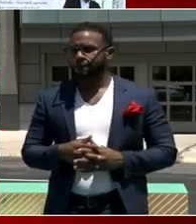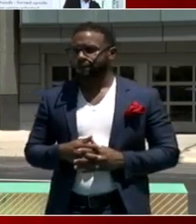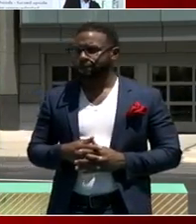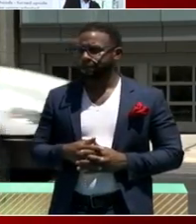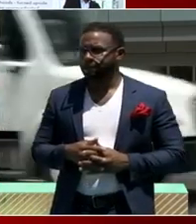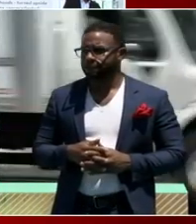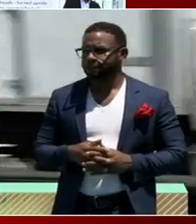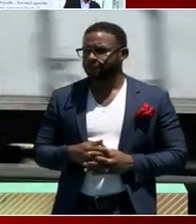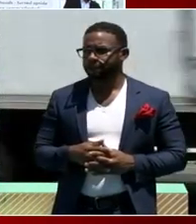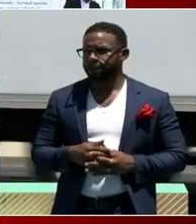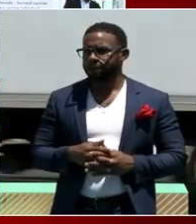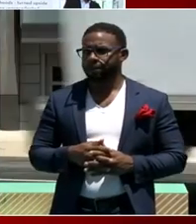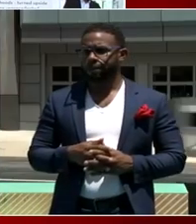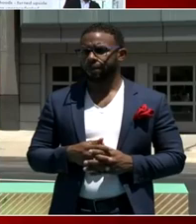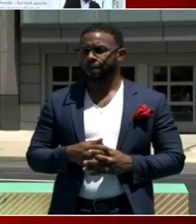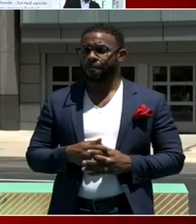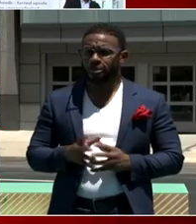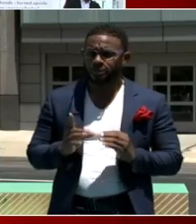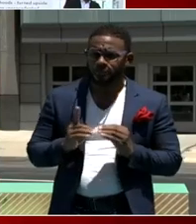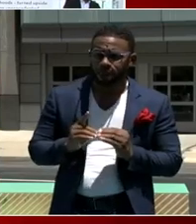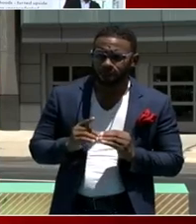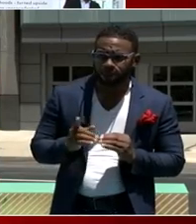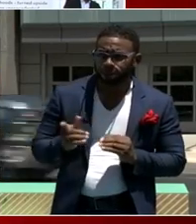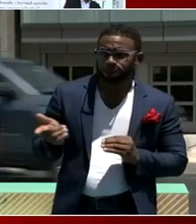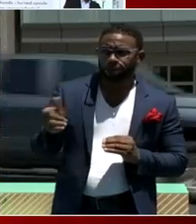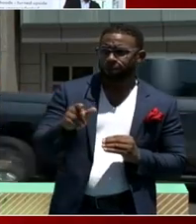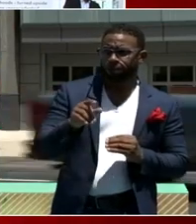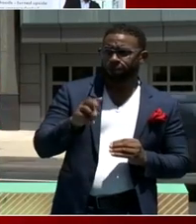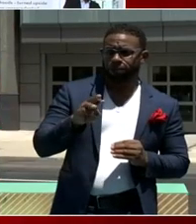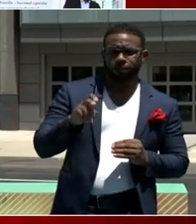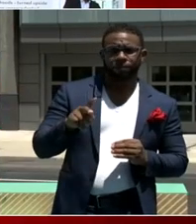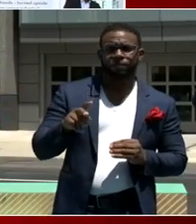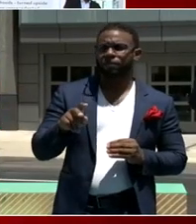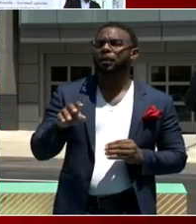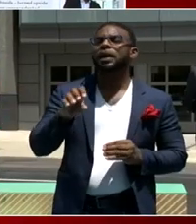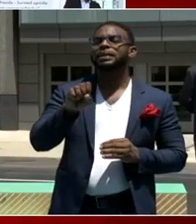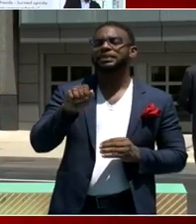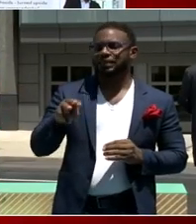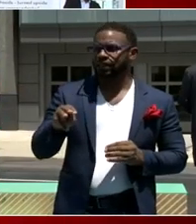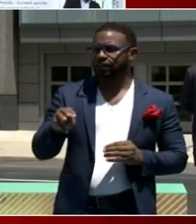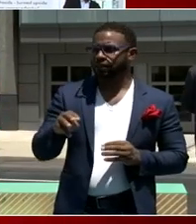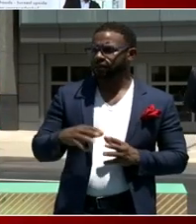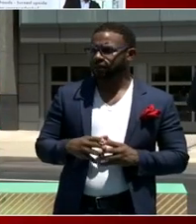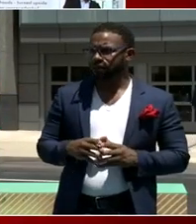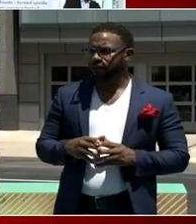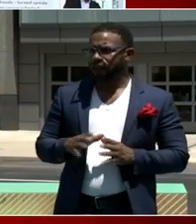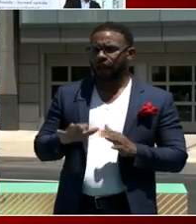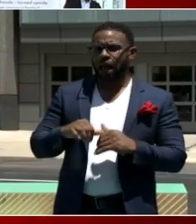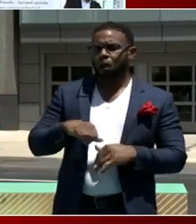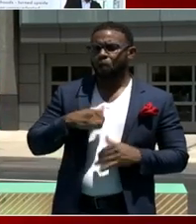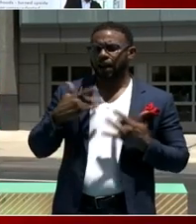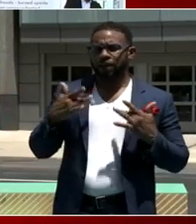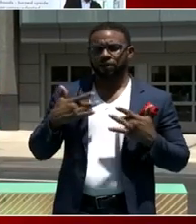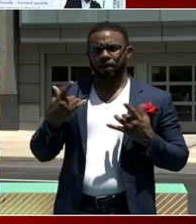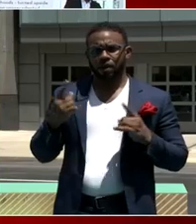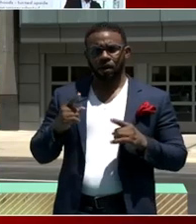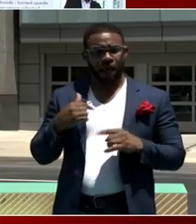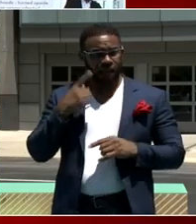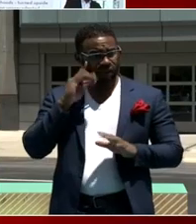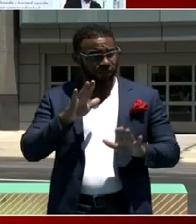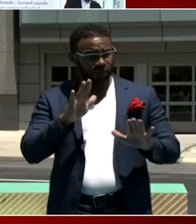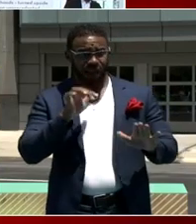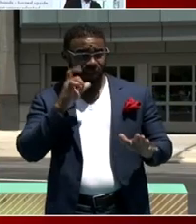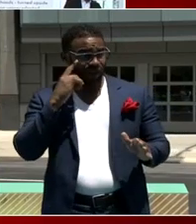Yeah. Come again? How did the Pride weekend go? It was. We think it was fantastic. I don't